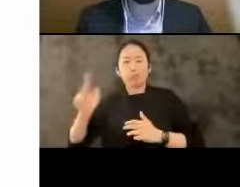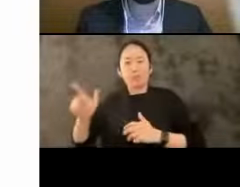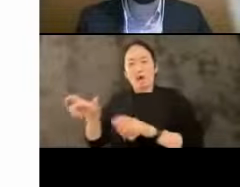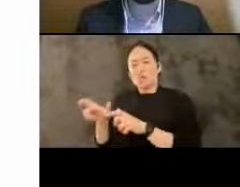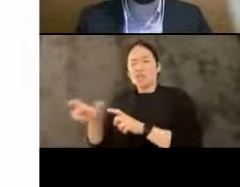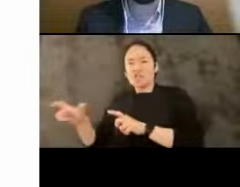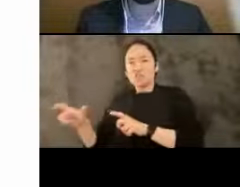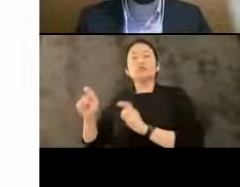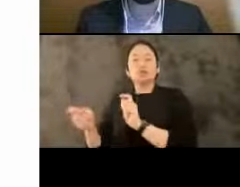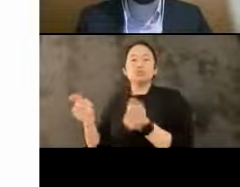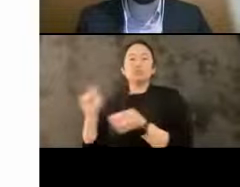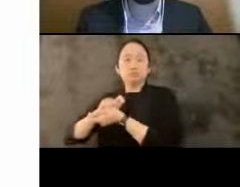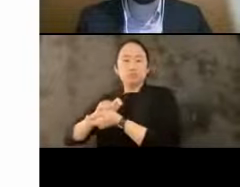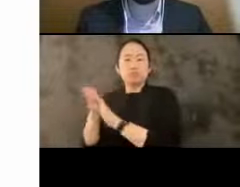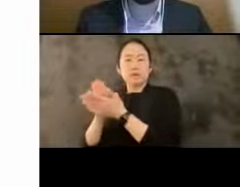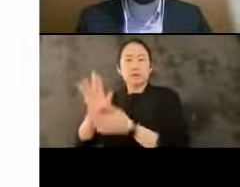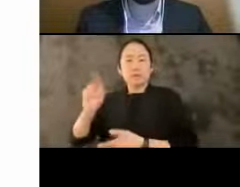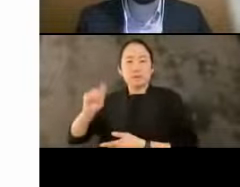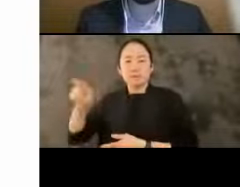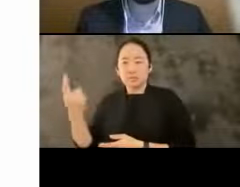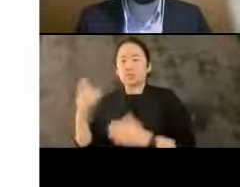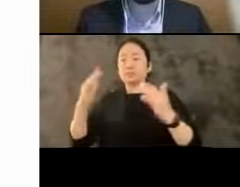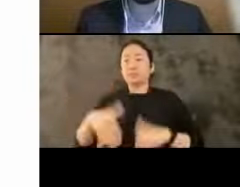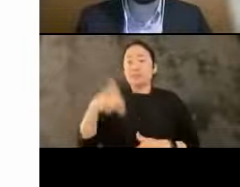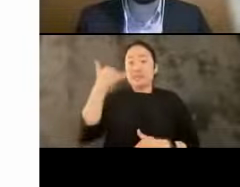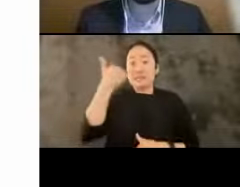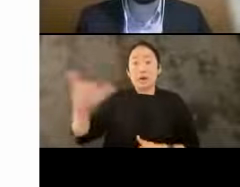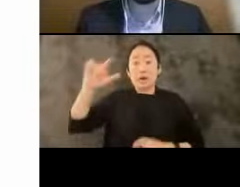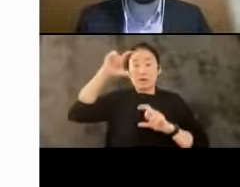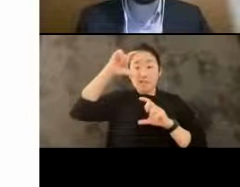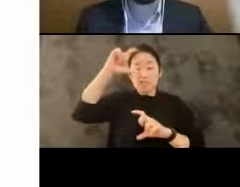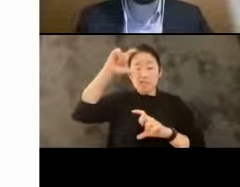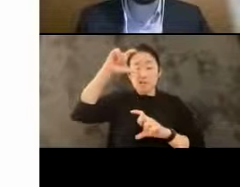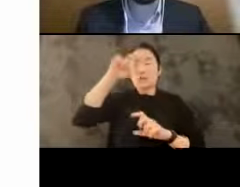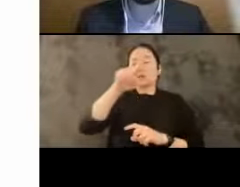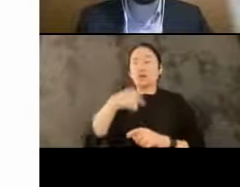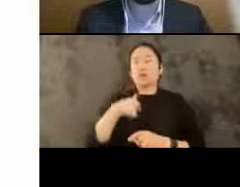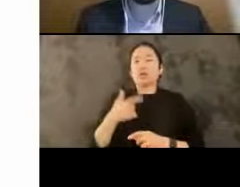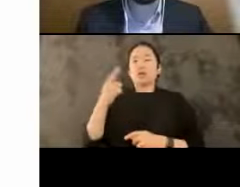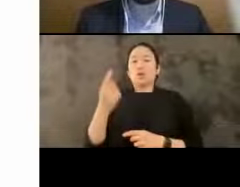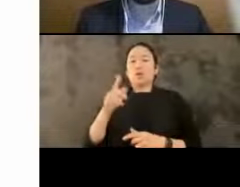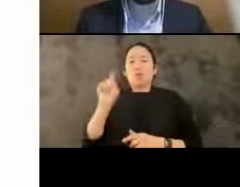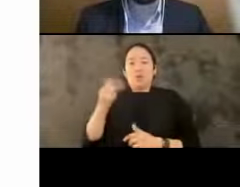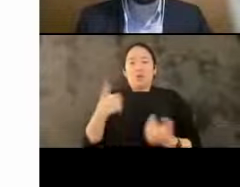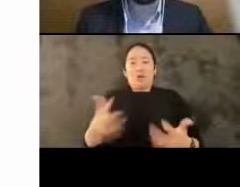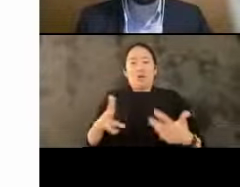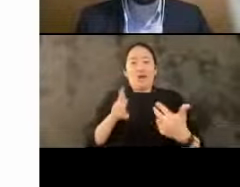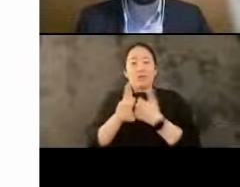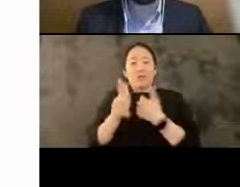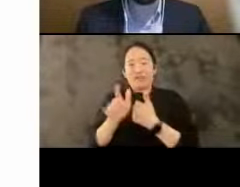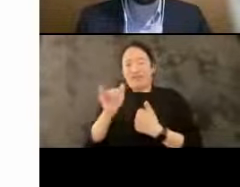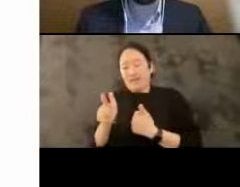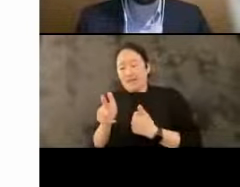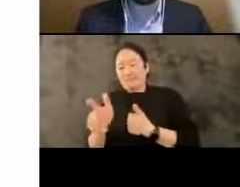The segments in yellow are areas where a travel lane would be converted to a bus only lane. And then the segment